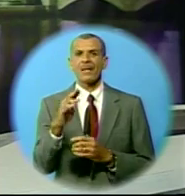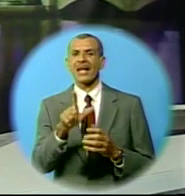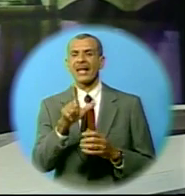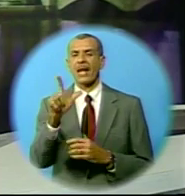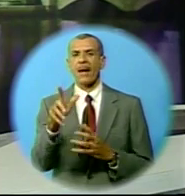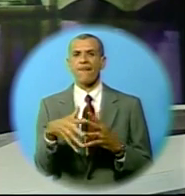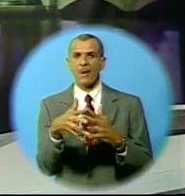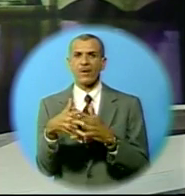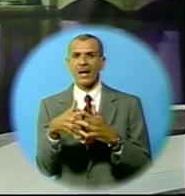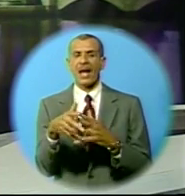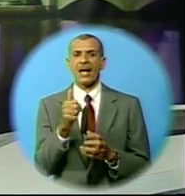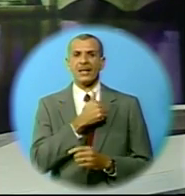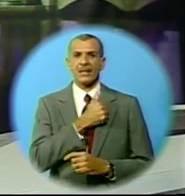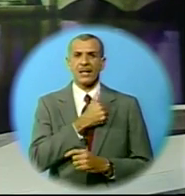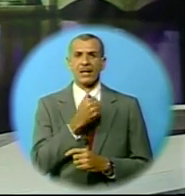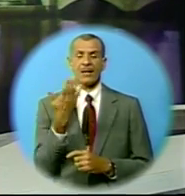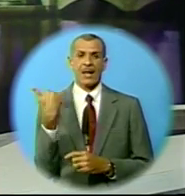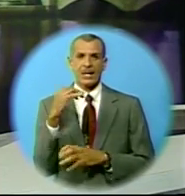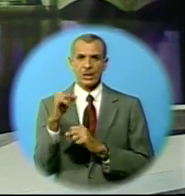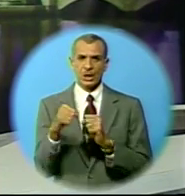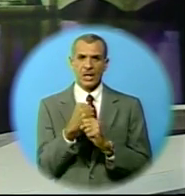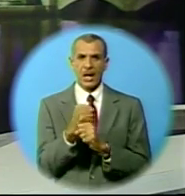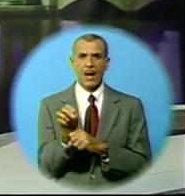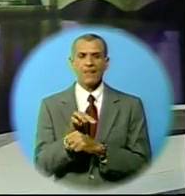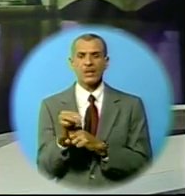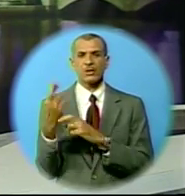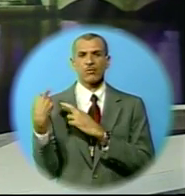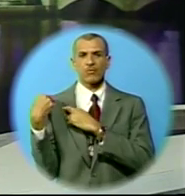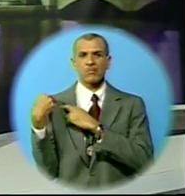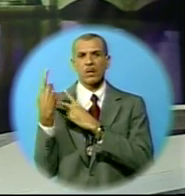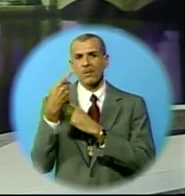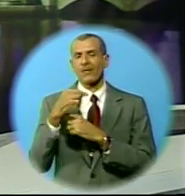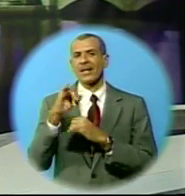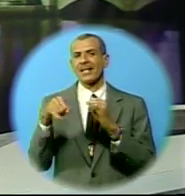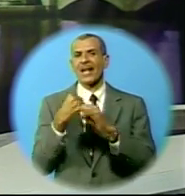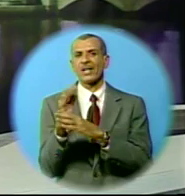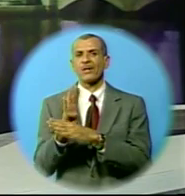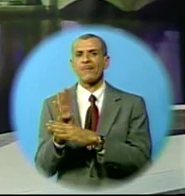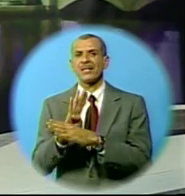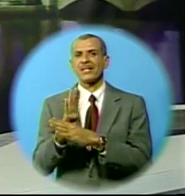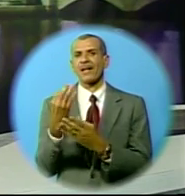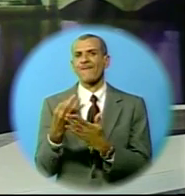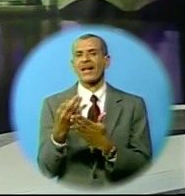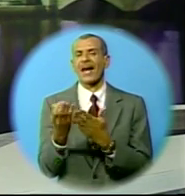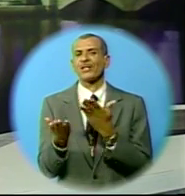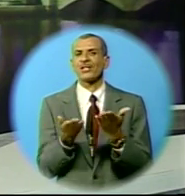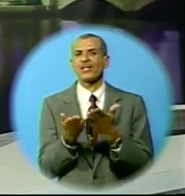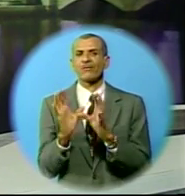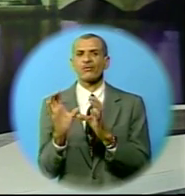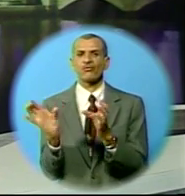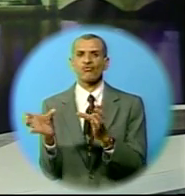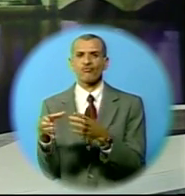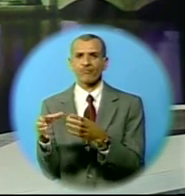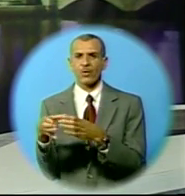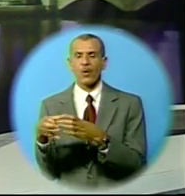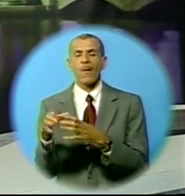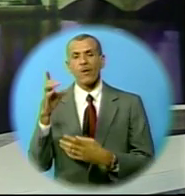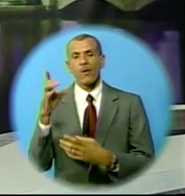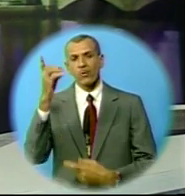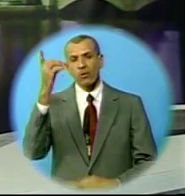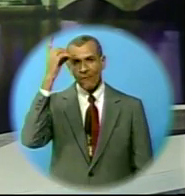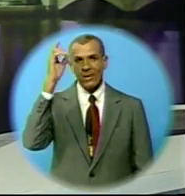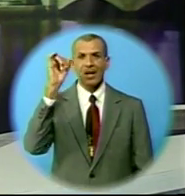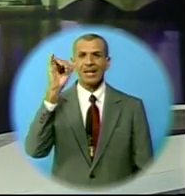Latin America, Europe, and Canadian corporations last year. And Minister responsible for the international business and financial services sector, Dr.